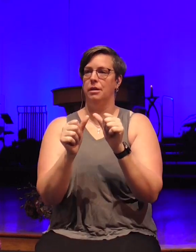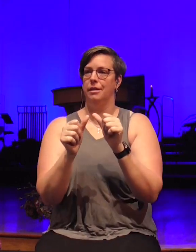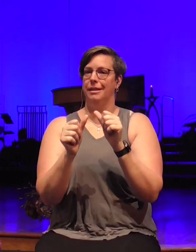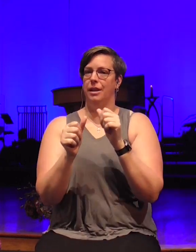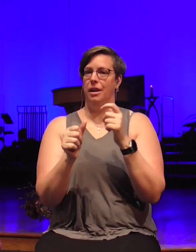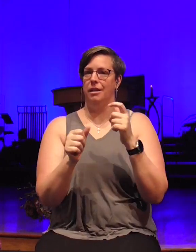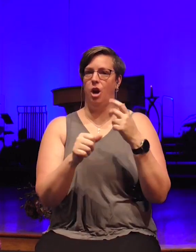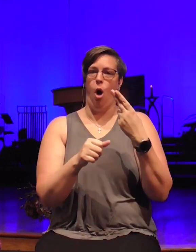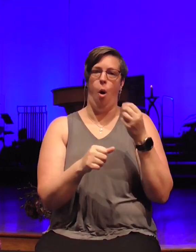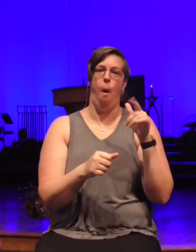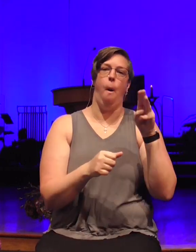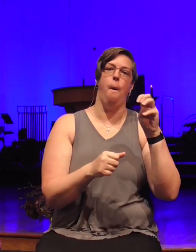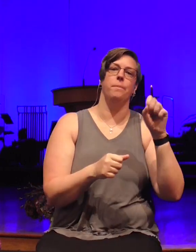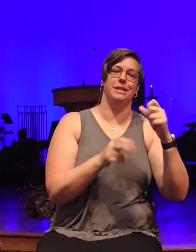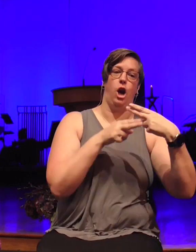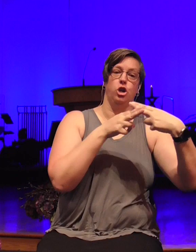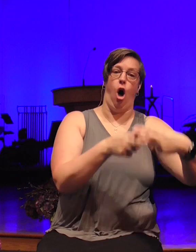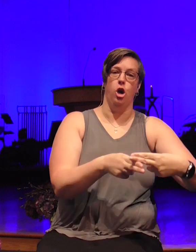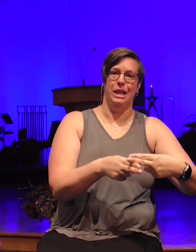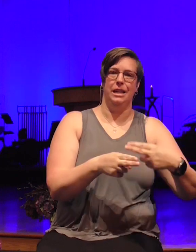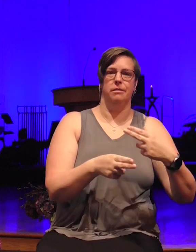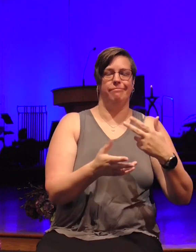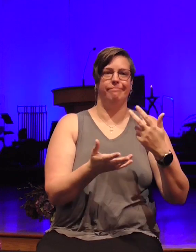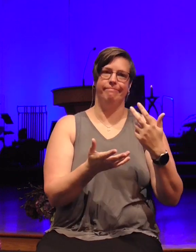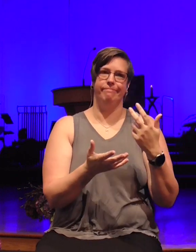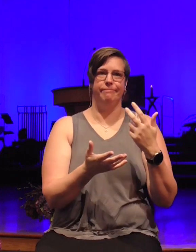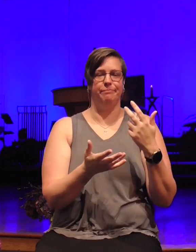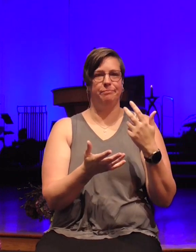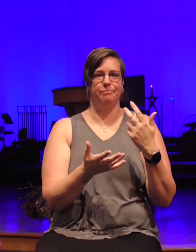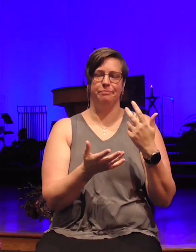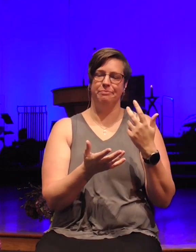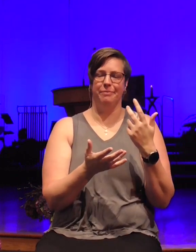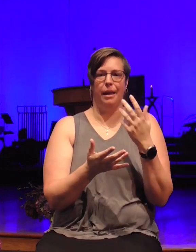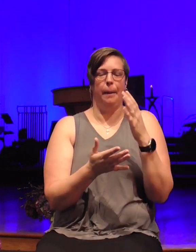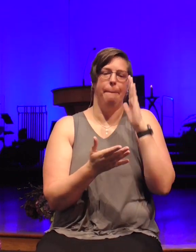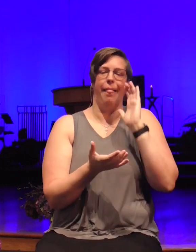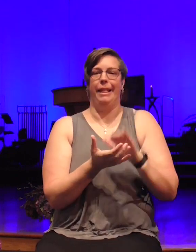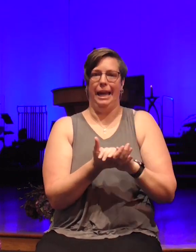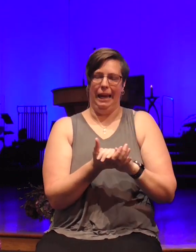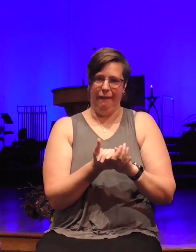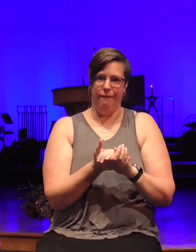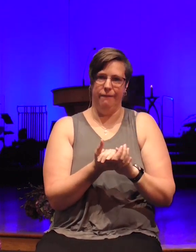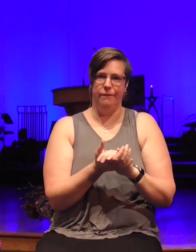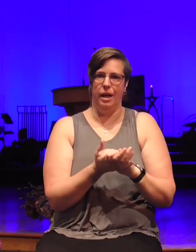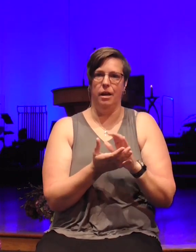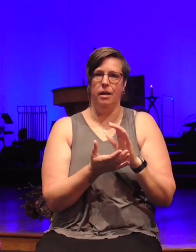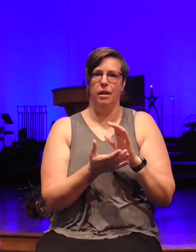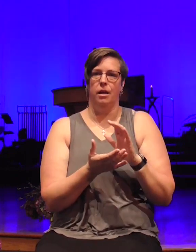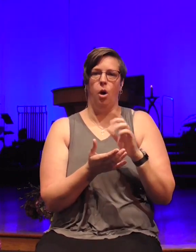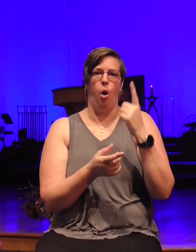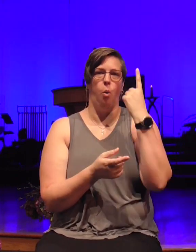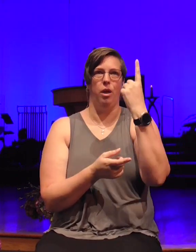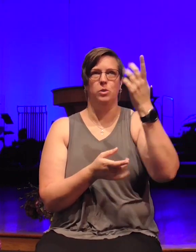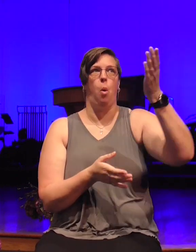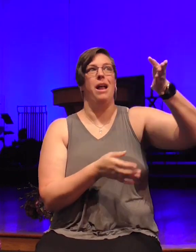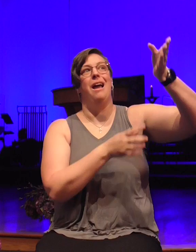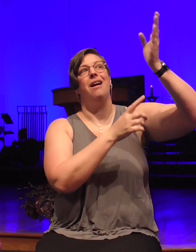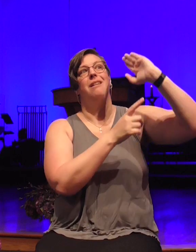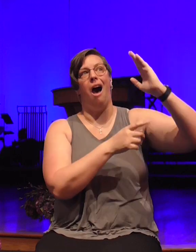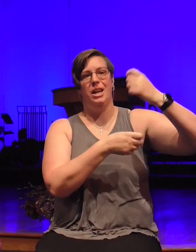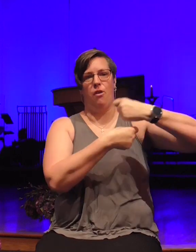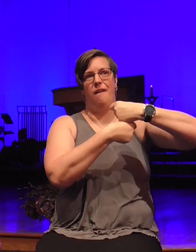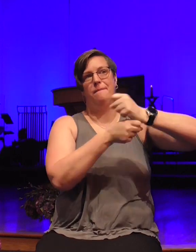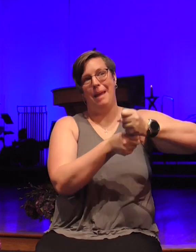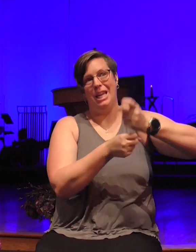called it superstitious belief that there's some God out there who's giving you lessons or making you